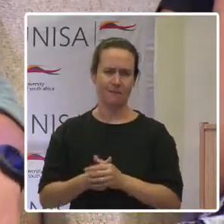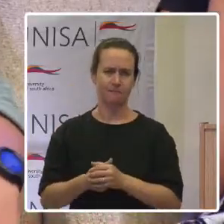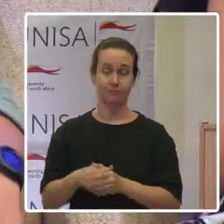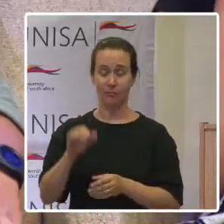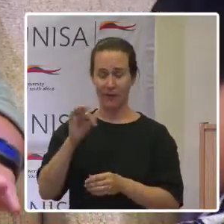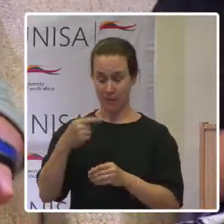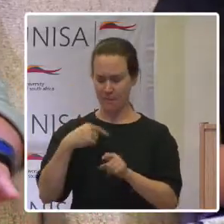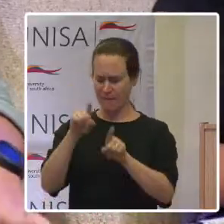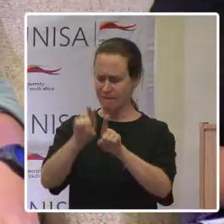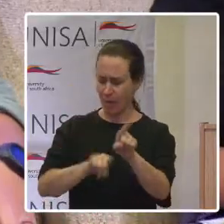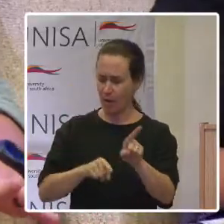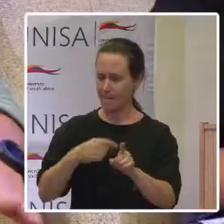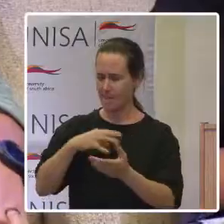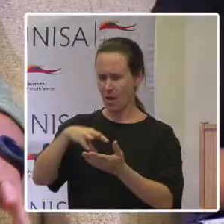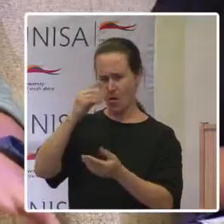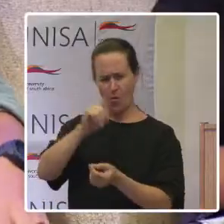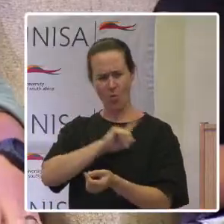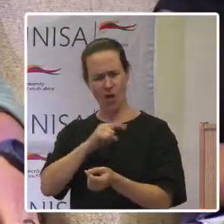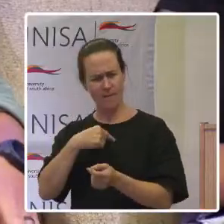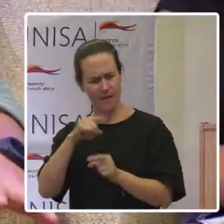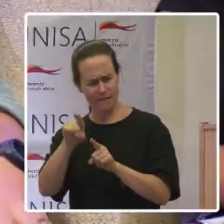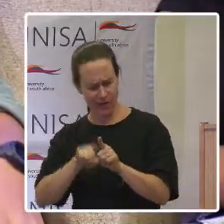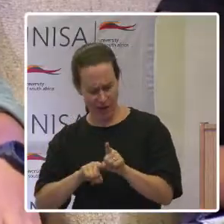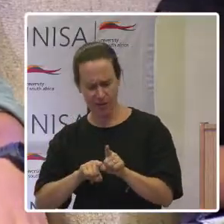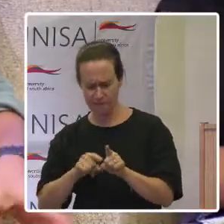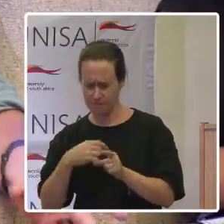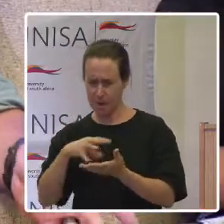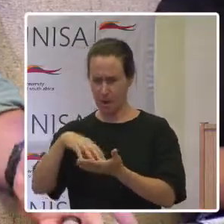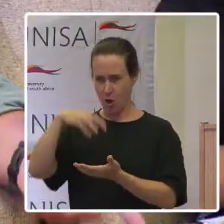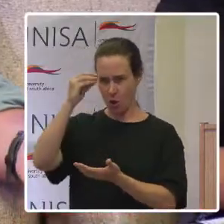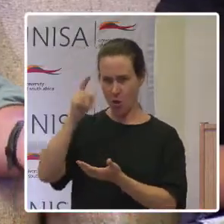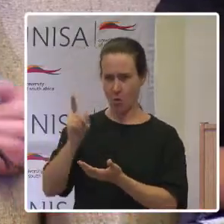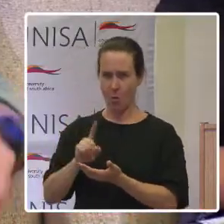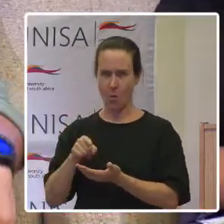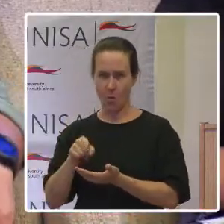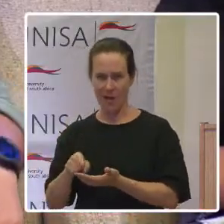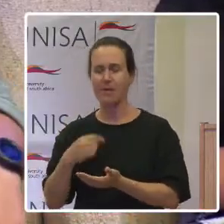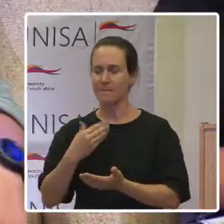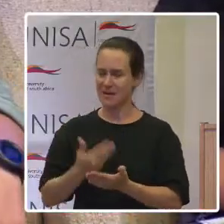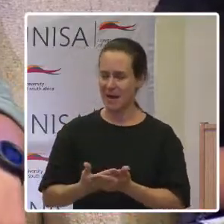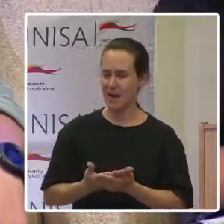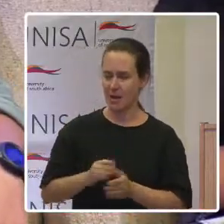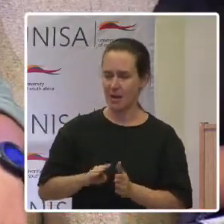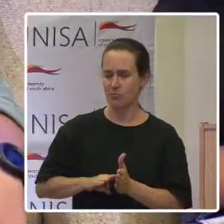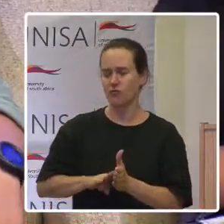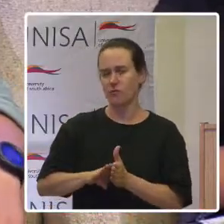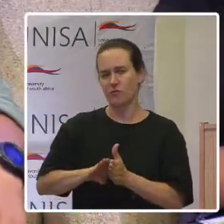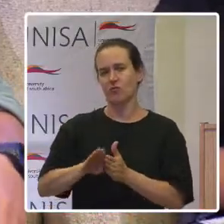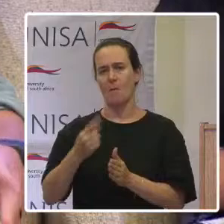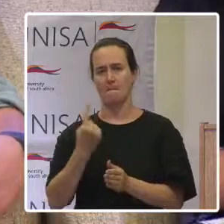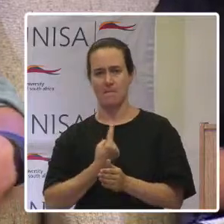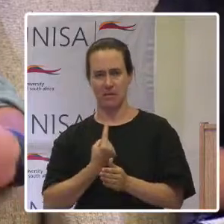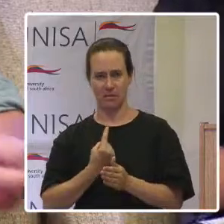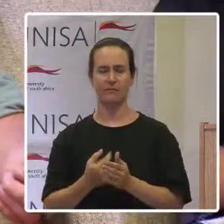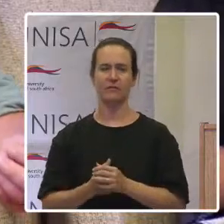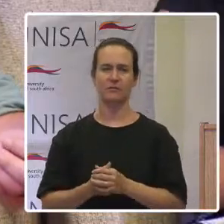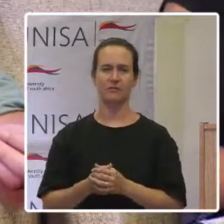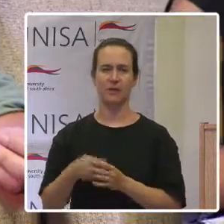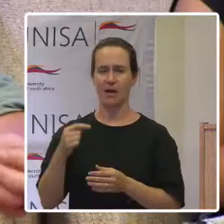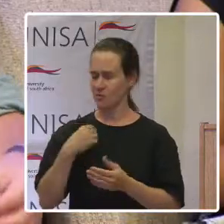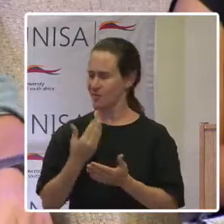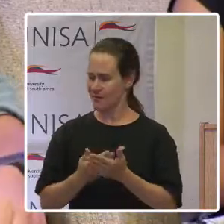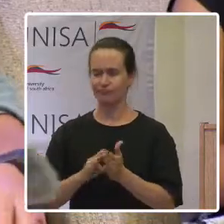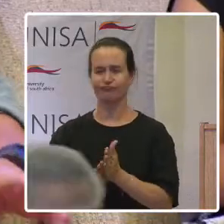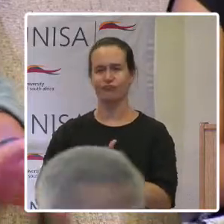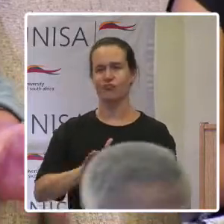from the failures and why, you take the lessons from them, you can then advance yourself, and you can always